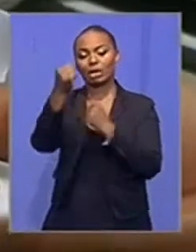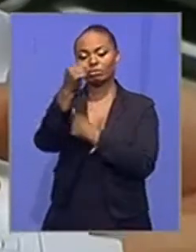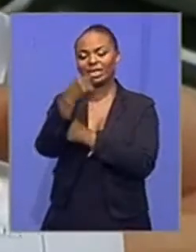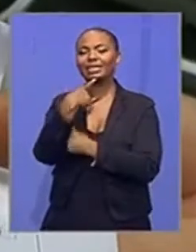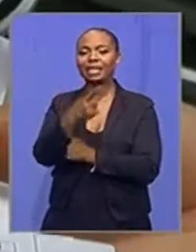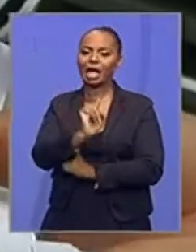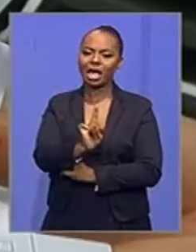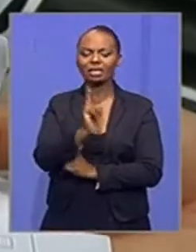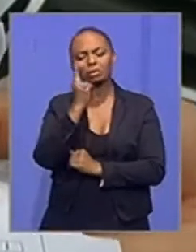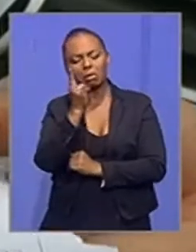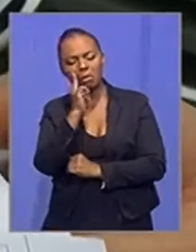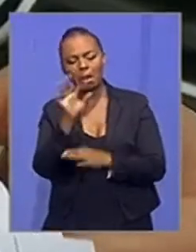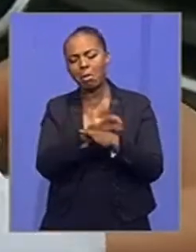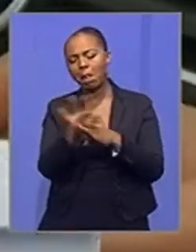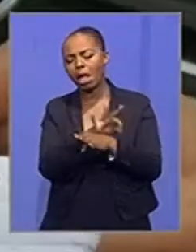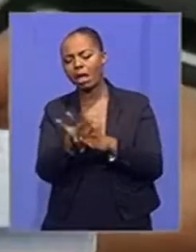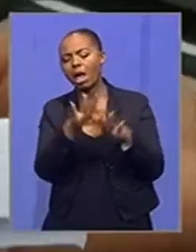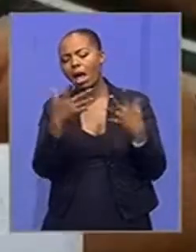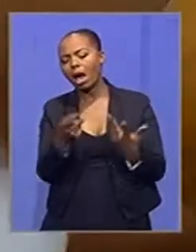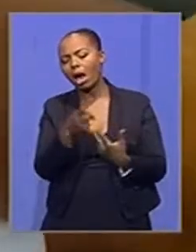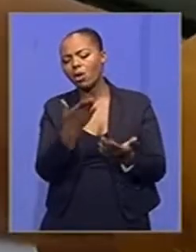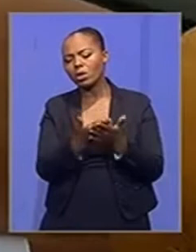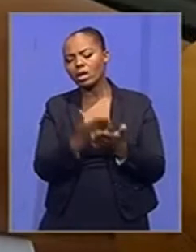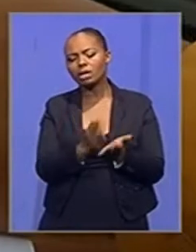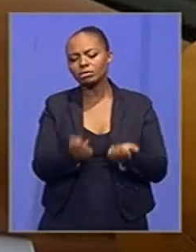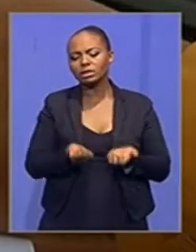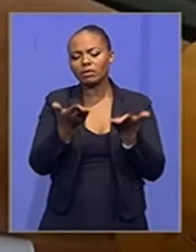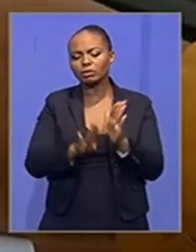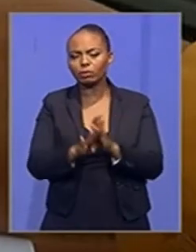gola mi kwa eeming yahuislabu na pepe loya dit também lezo you.